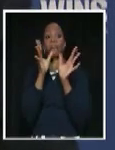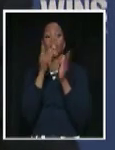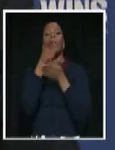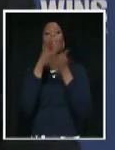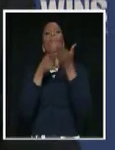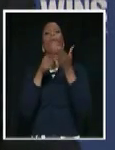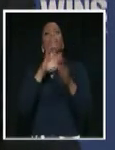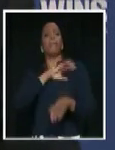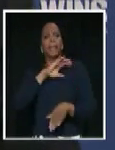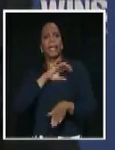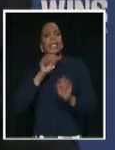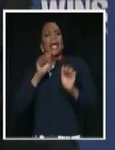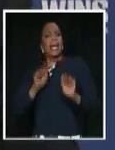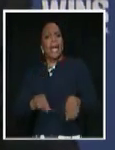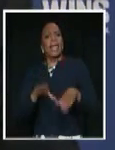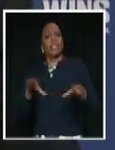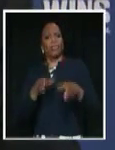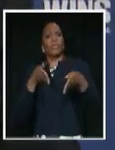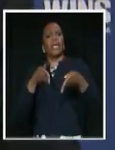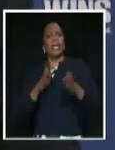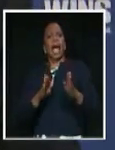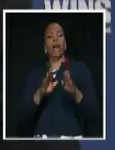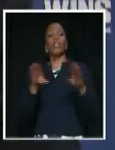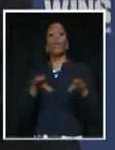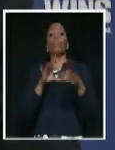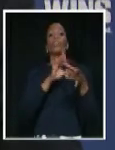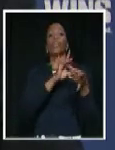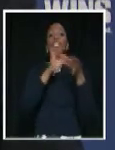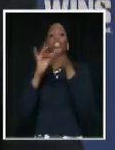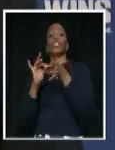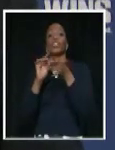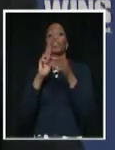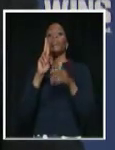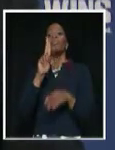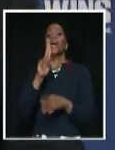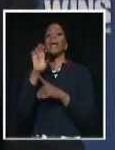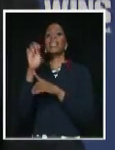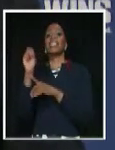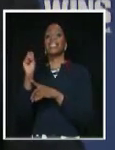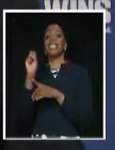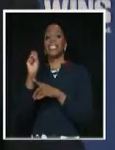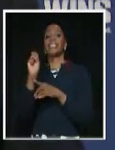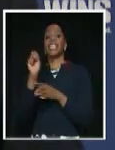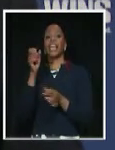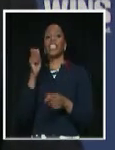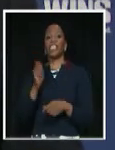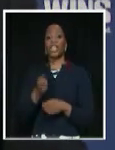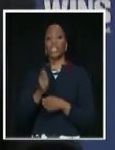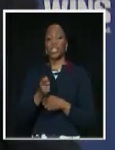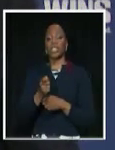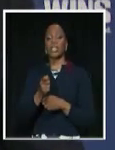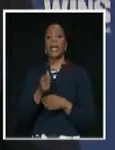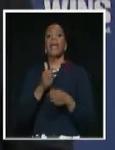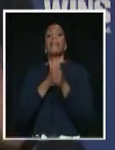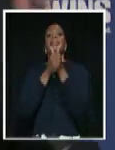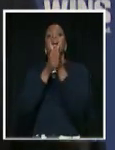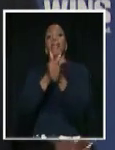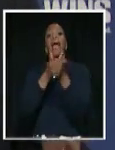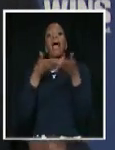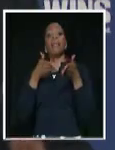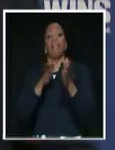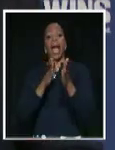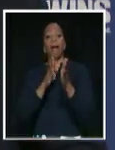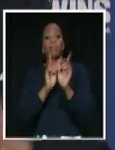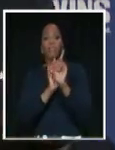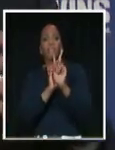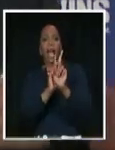allowed to do, and they're doing this in conjunction with the United States Justice Department. They are allowed to follow targets. That target may go into a